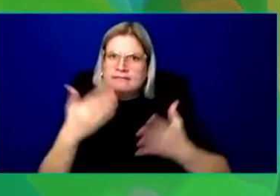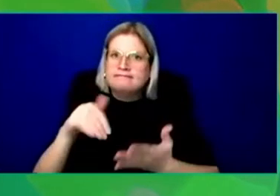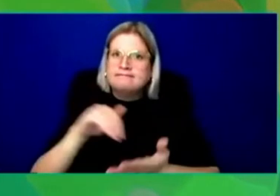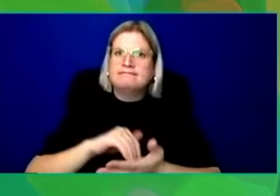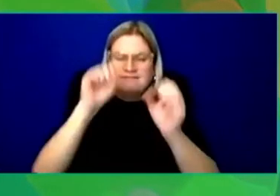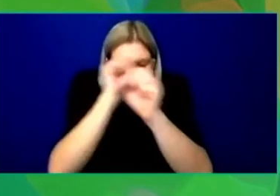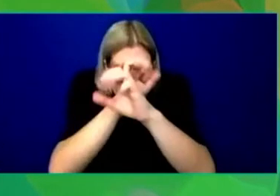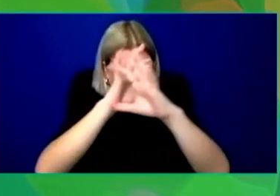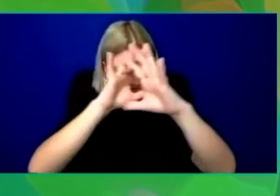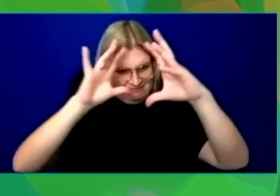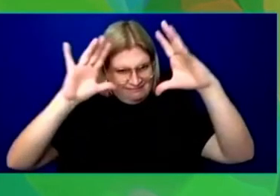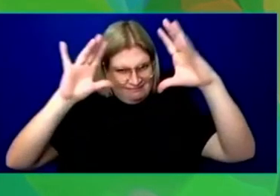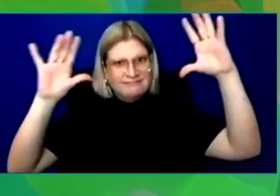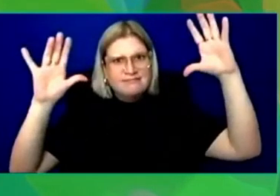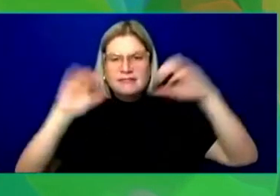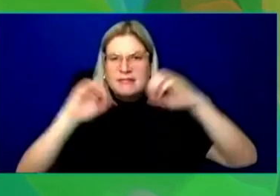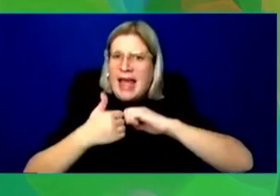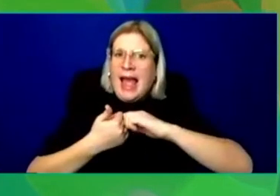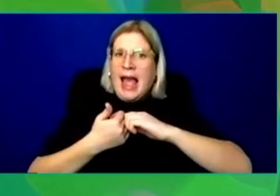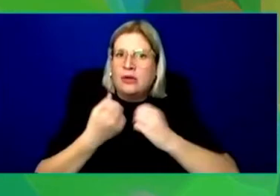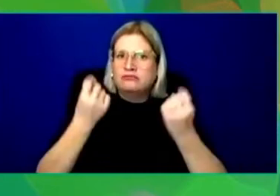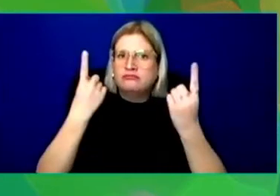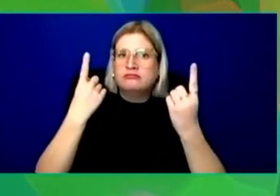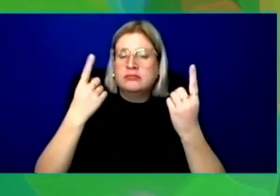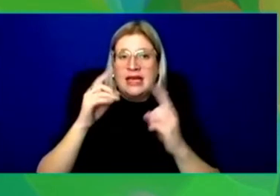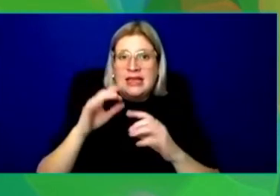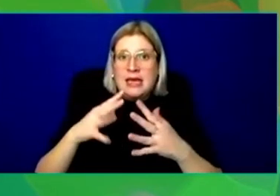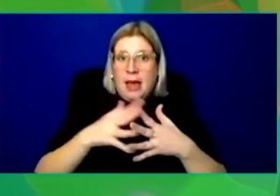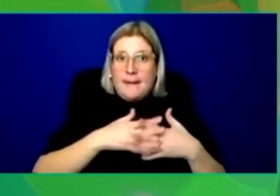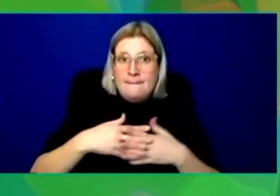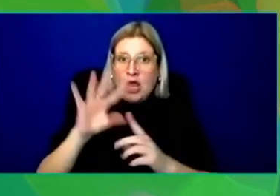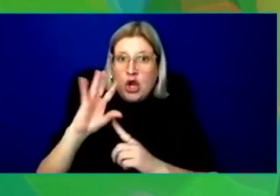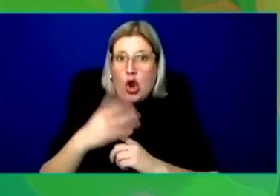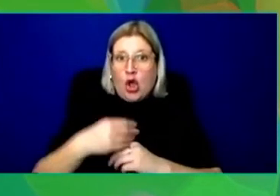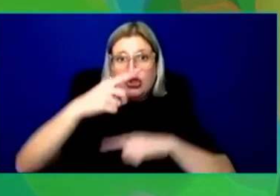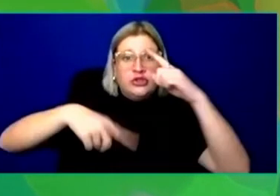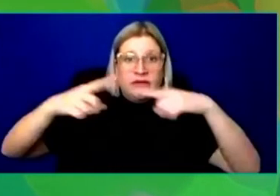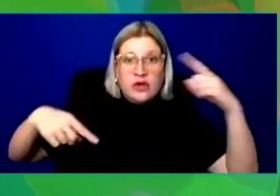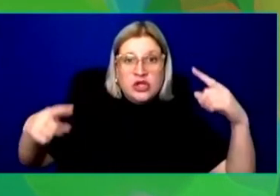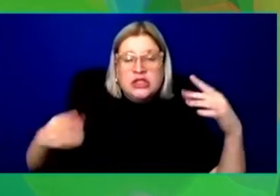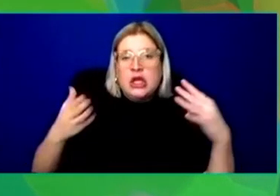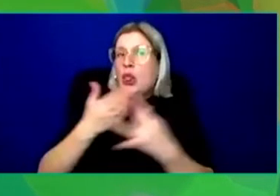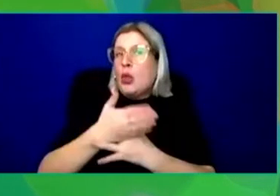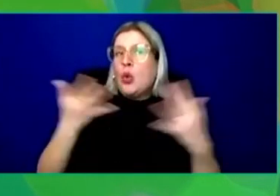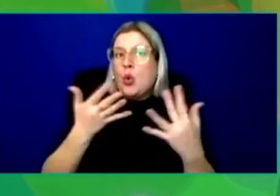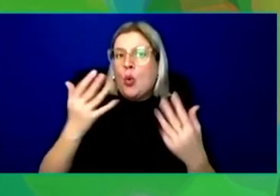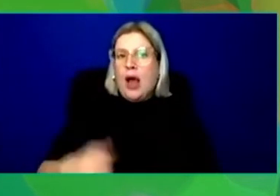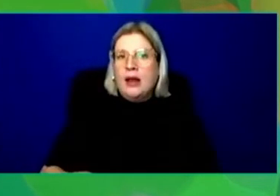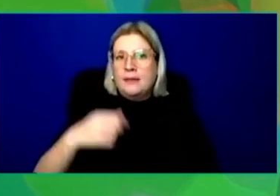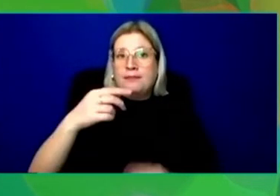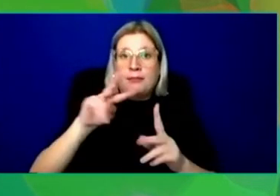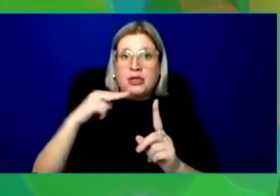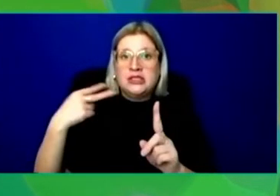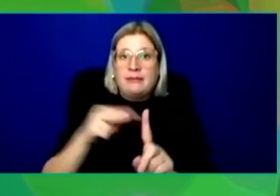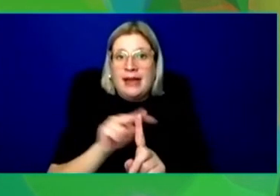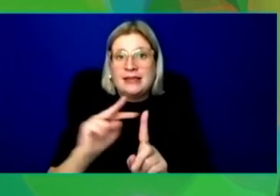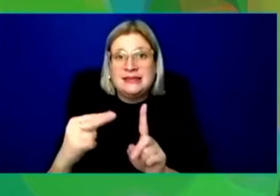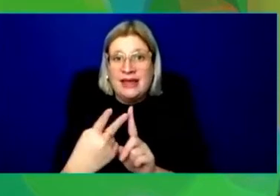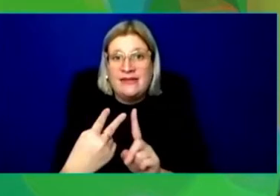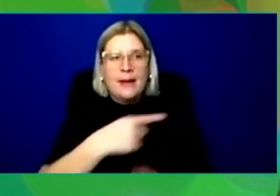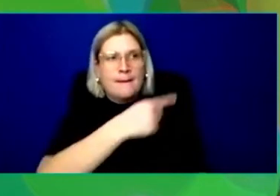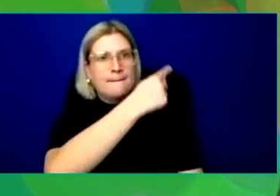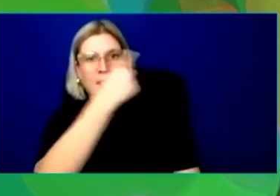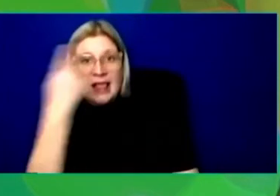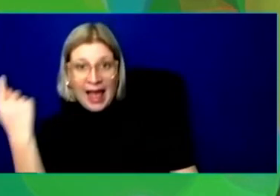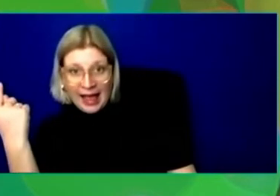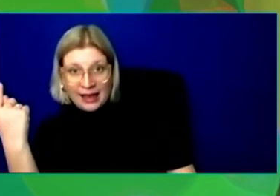understand, you know, our diverse American culture through a Black perspective, right? Through a Black worldview, through